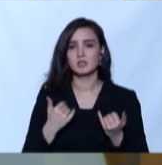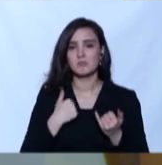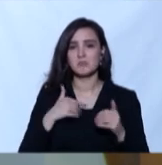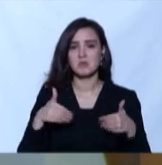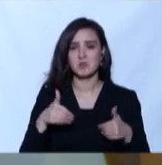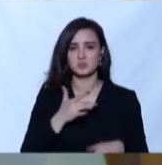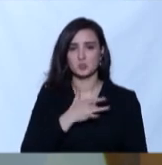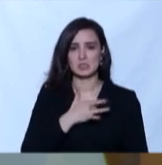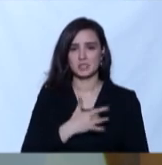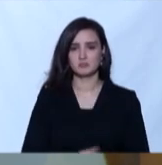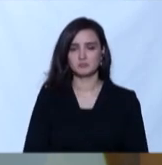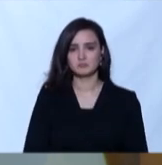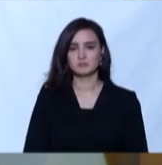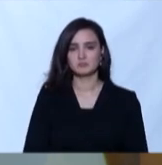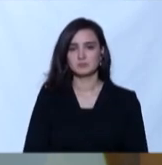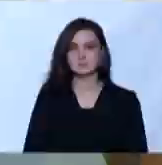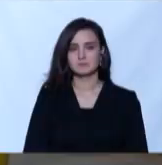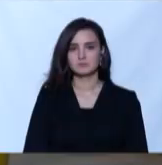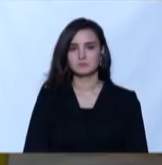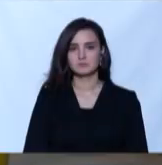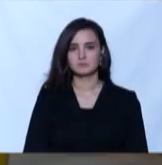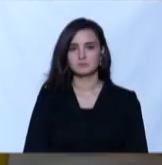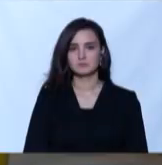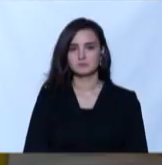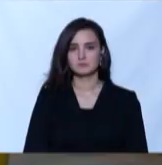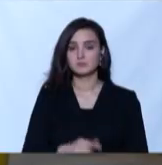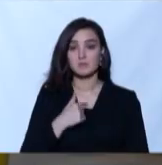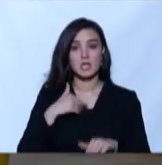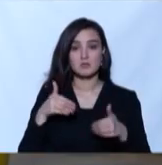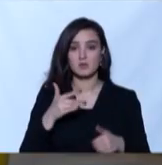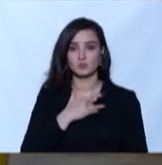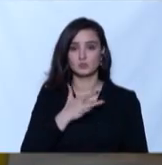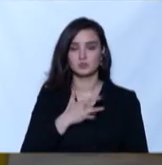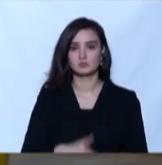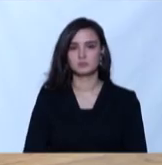no heart," said the tin man. "I have no heart."